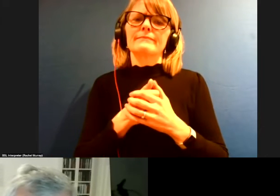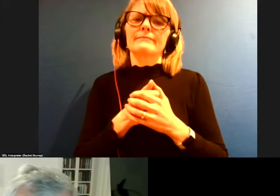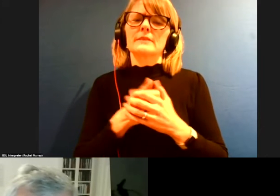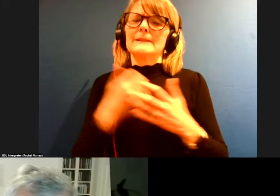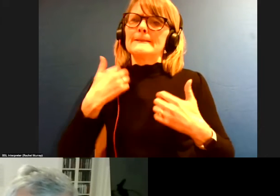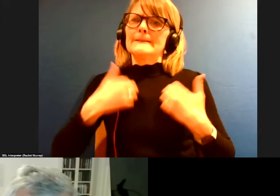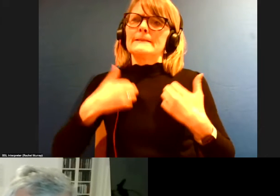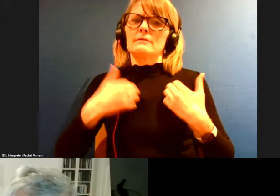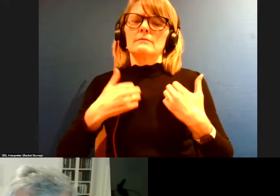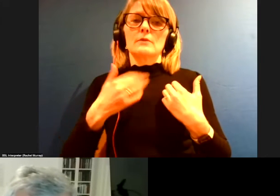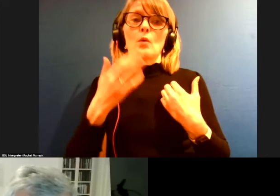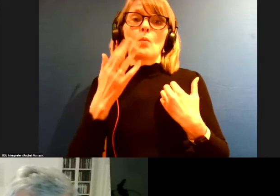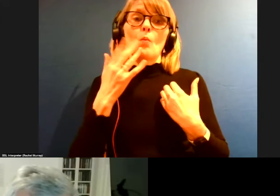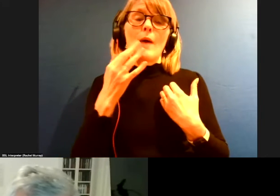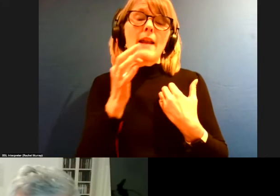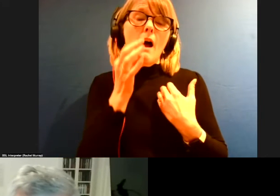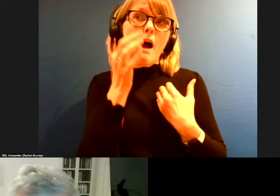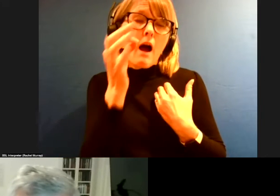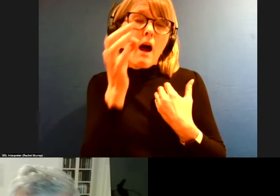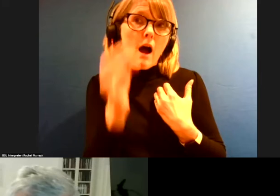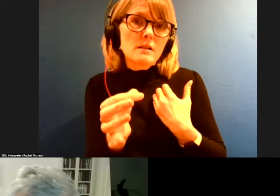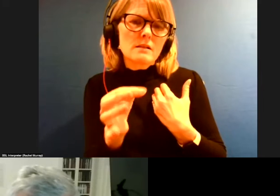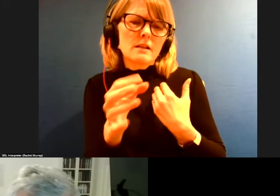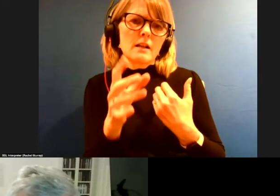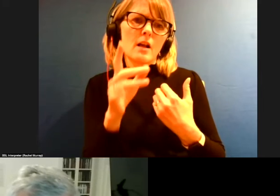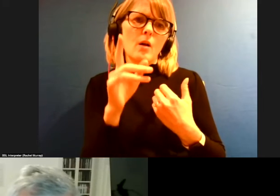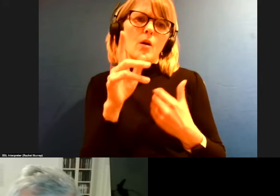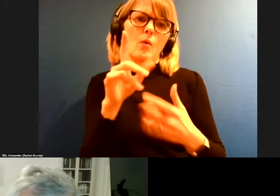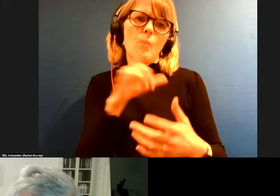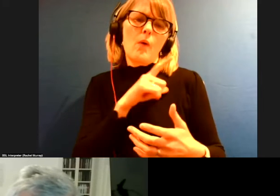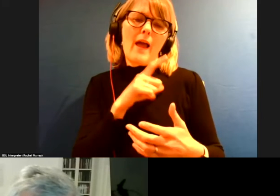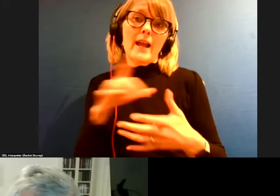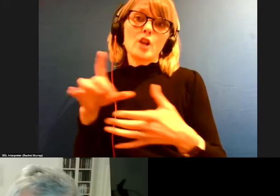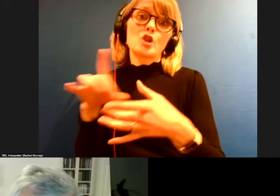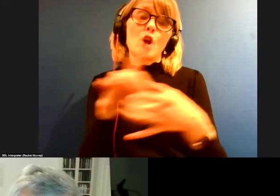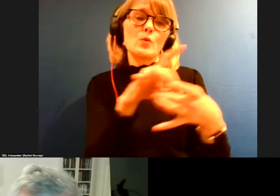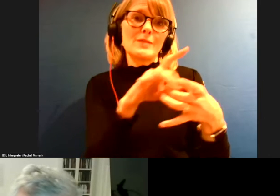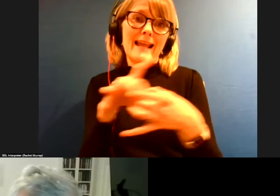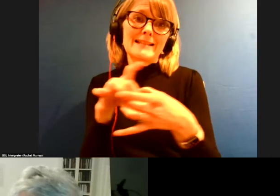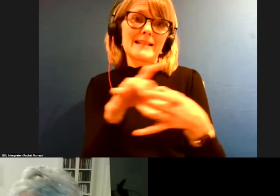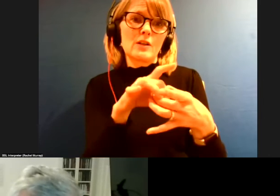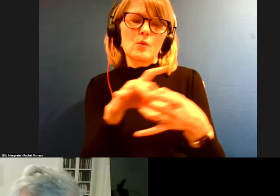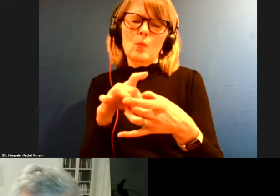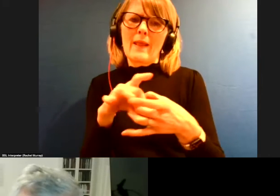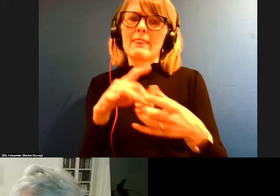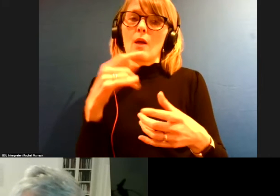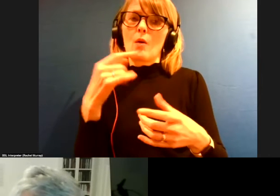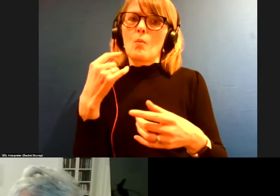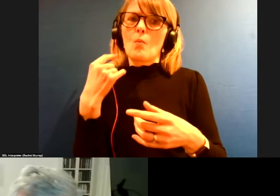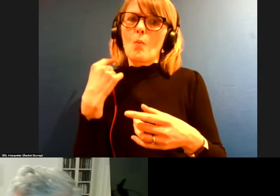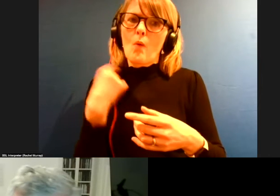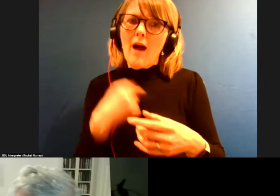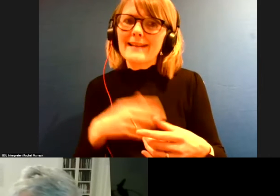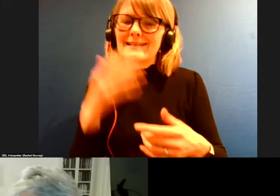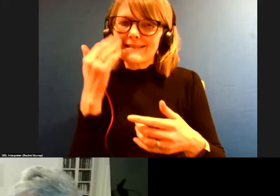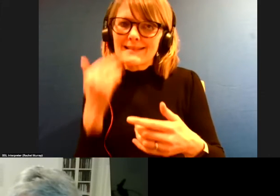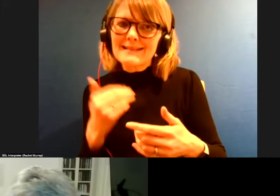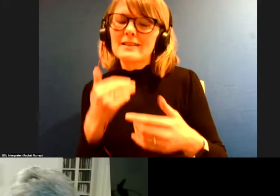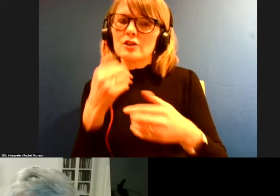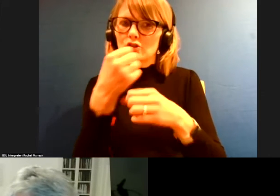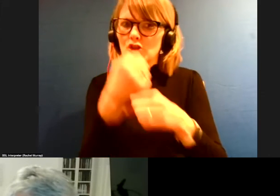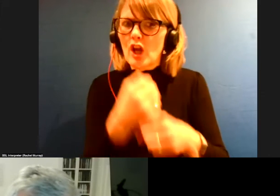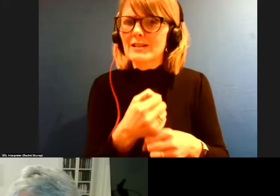When they were asked why they associated with a white-dominated church, a church that inflicted genocide on their people, the